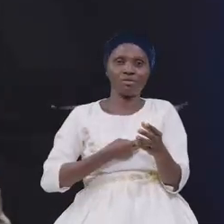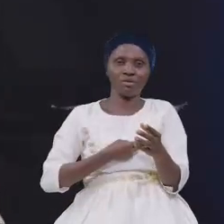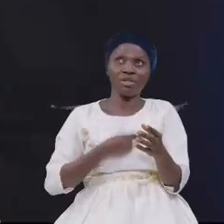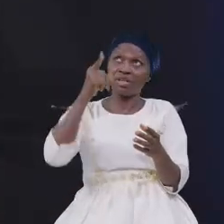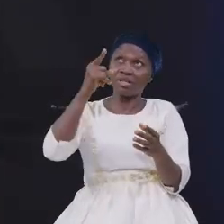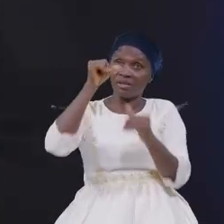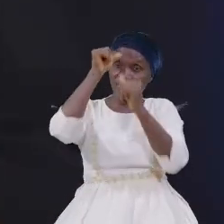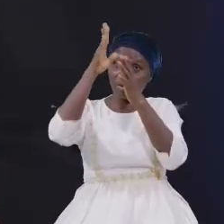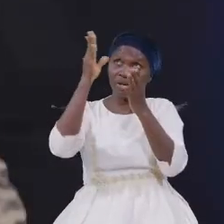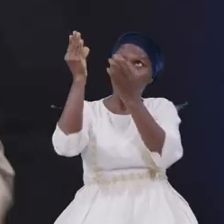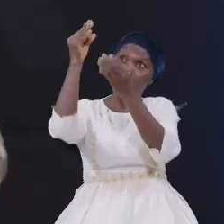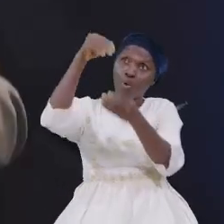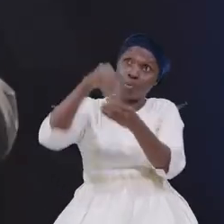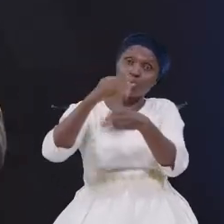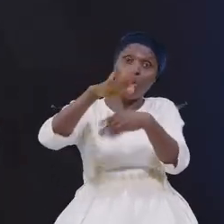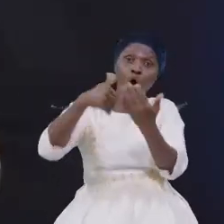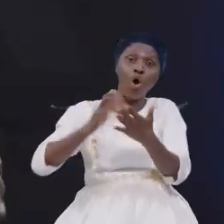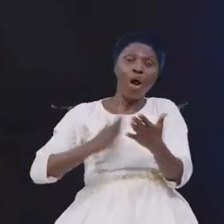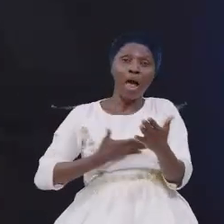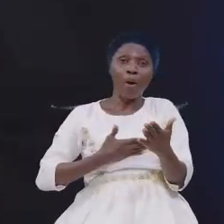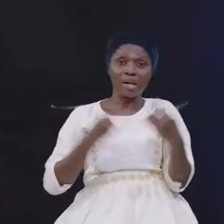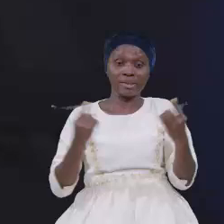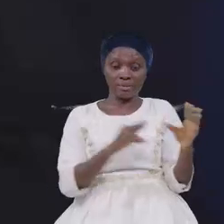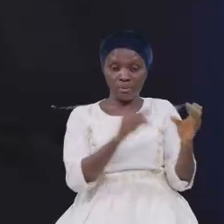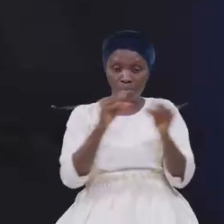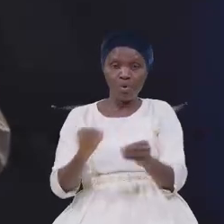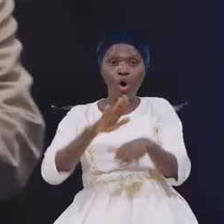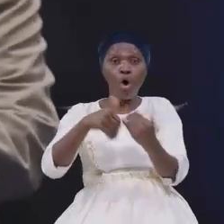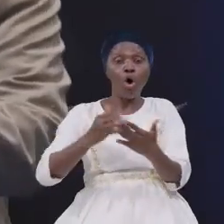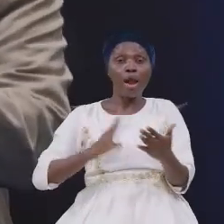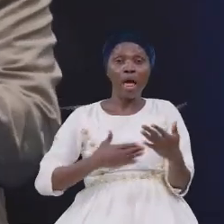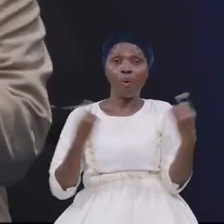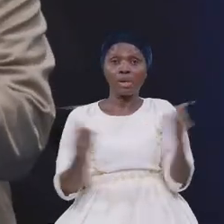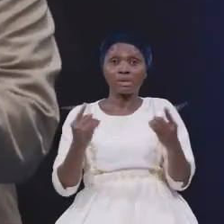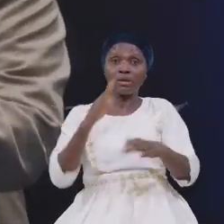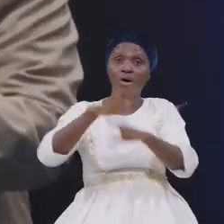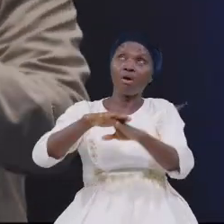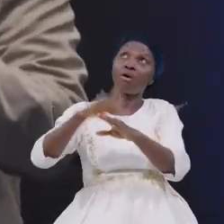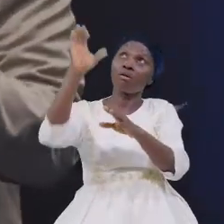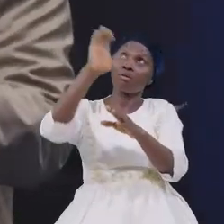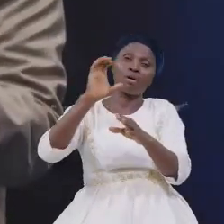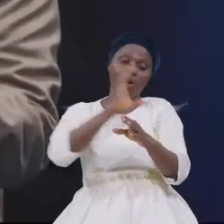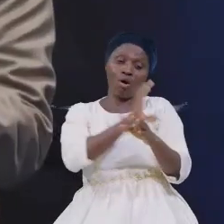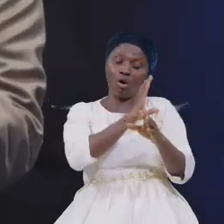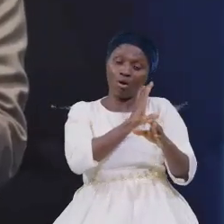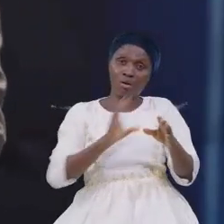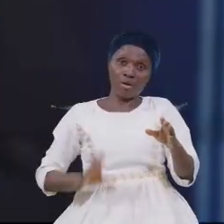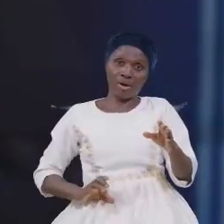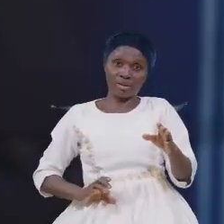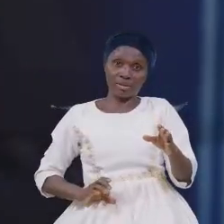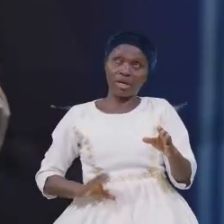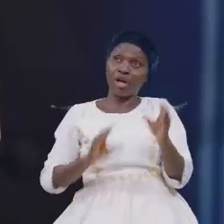no sin by himself, but he put all our sin on him, that we might